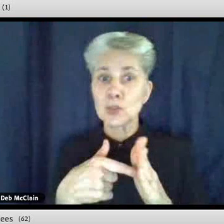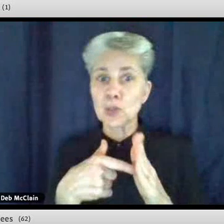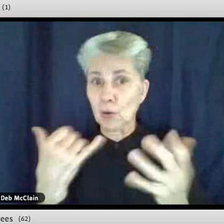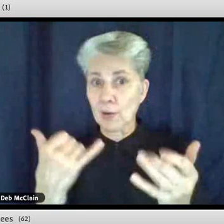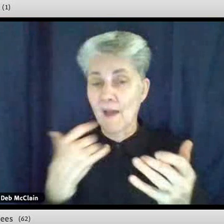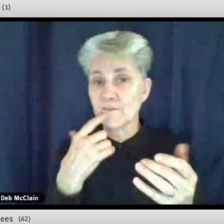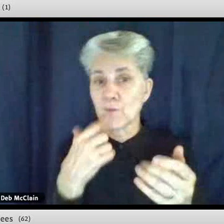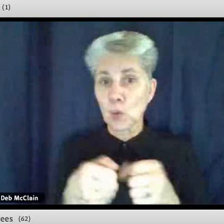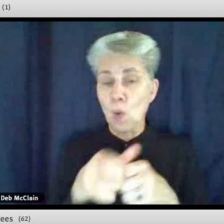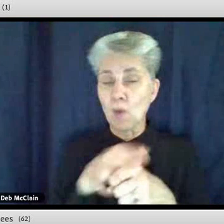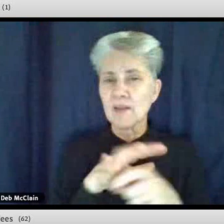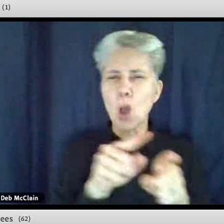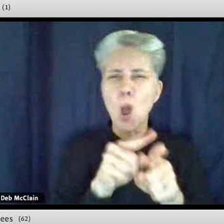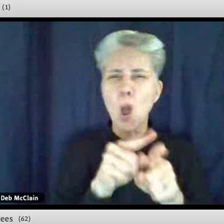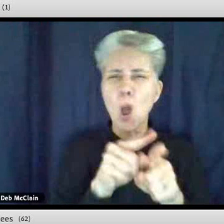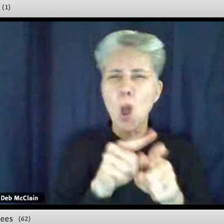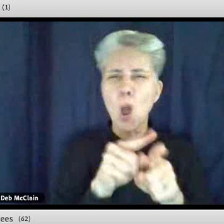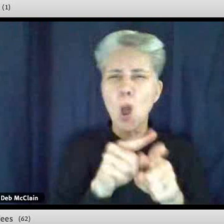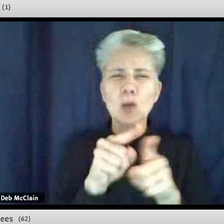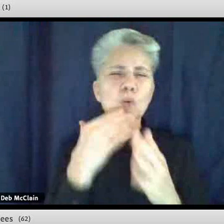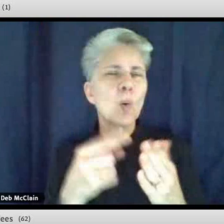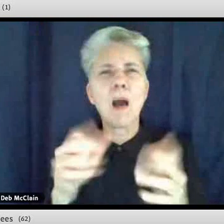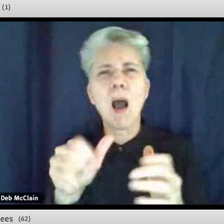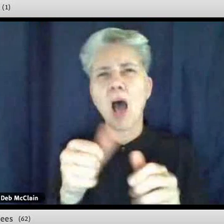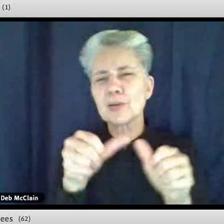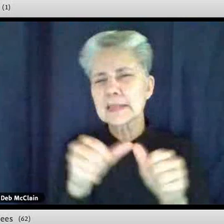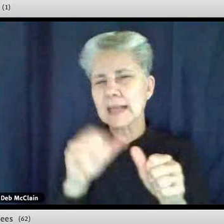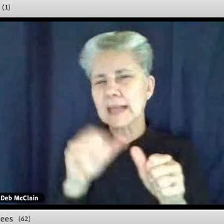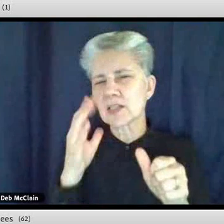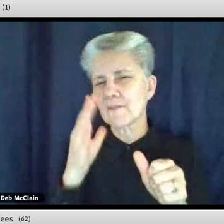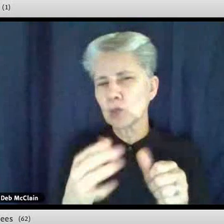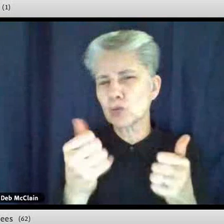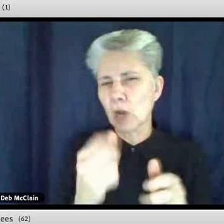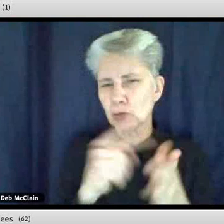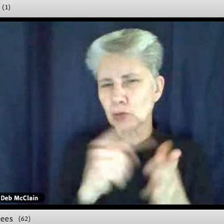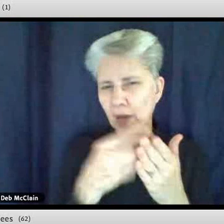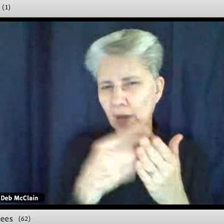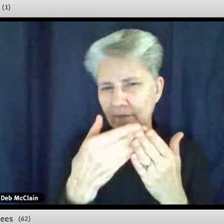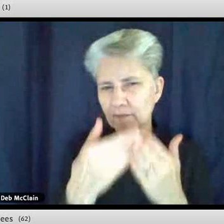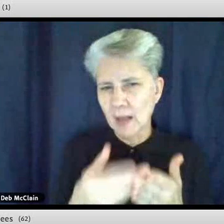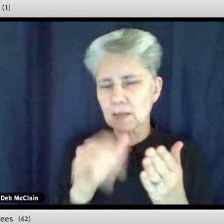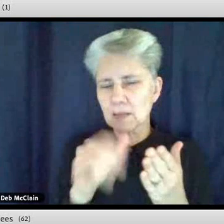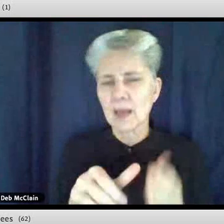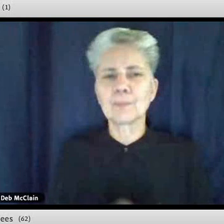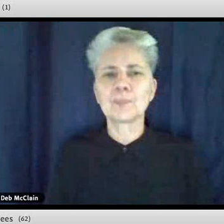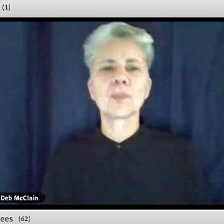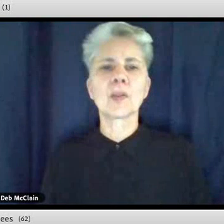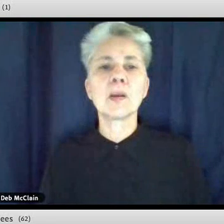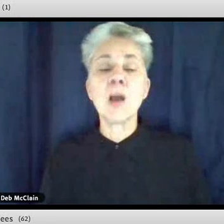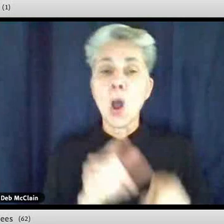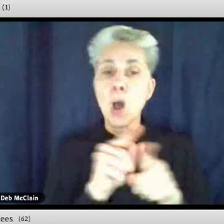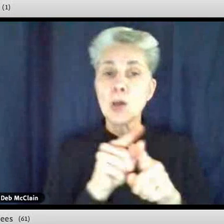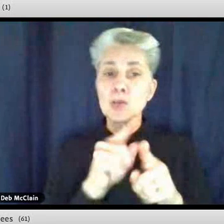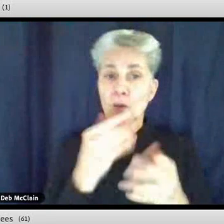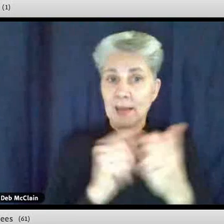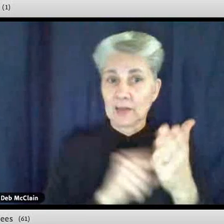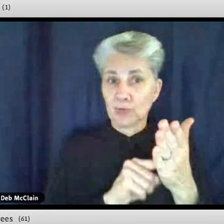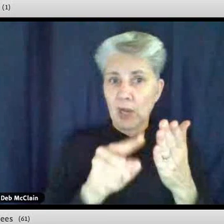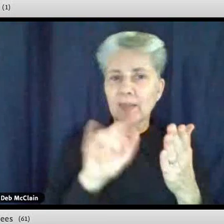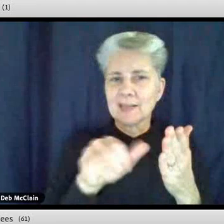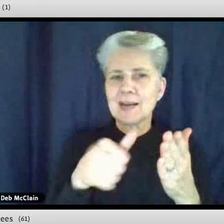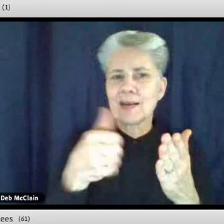the coronavirus. And all these sites I'm showing you are good for now for the coronavirus, but they're also good for other sites in the future when you're trying to